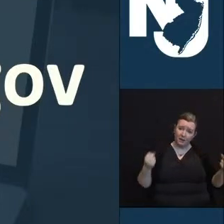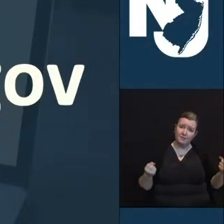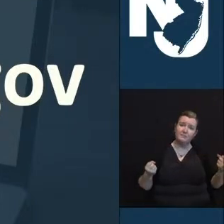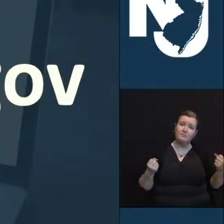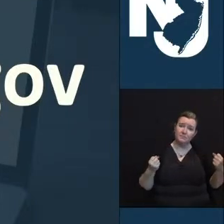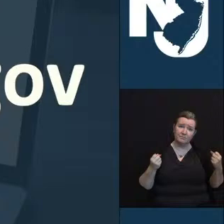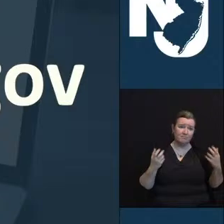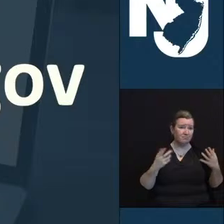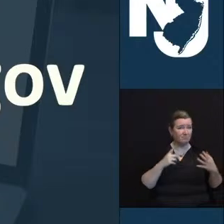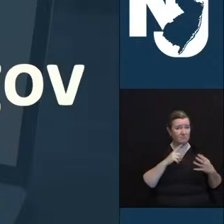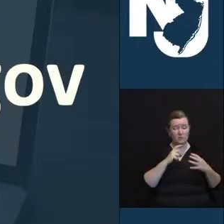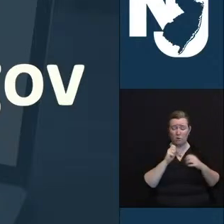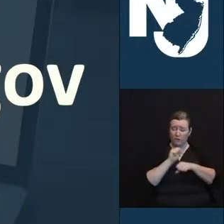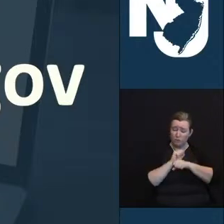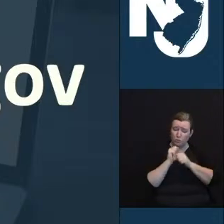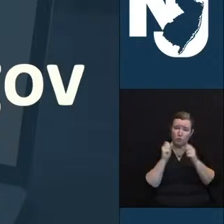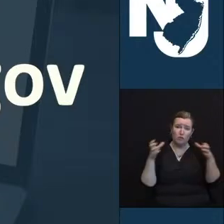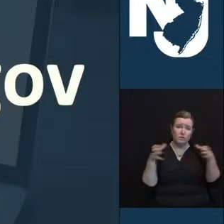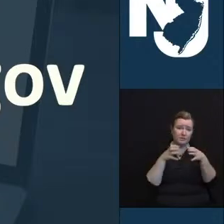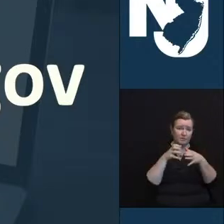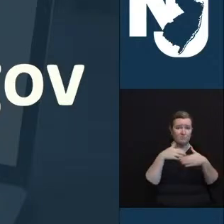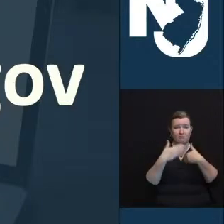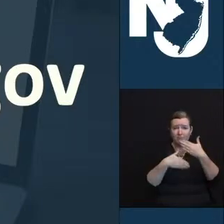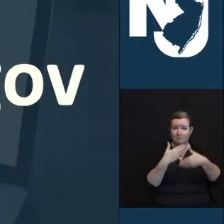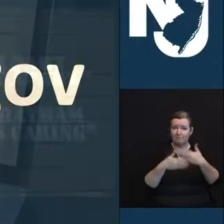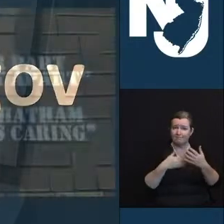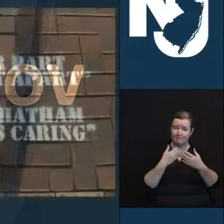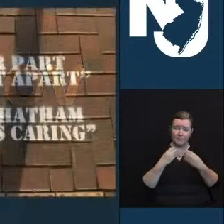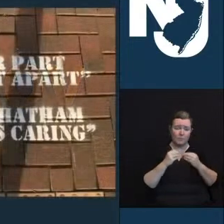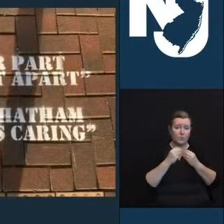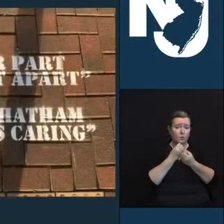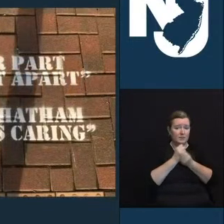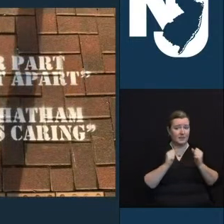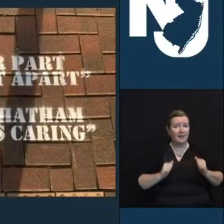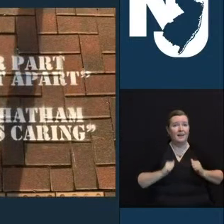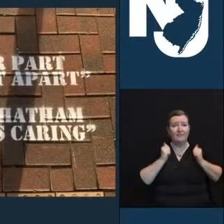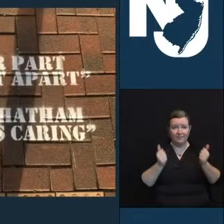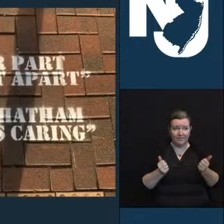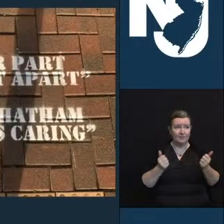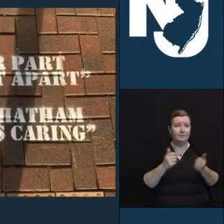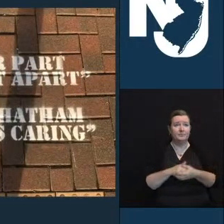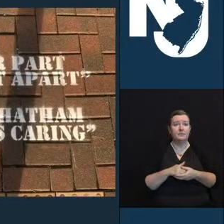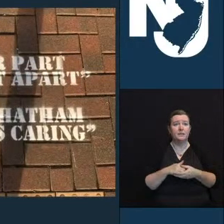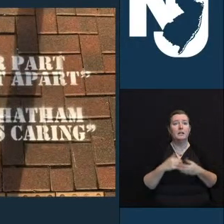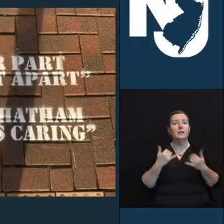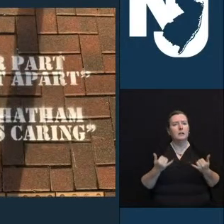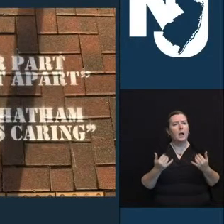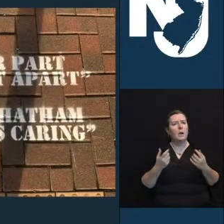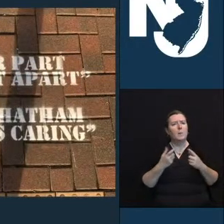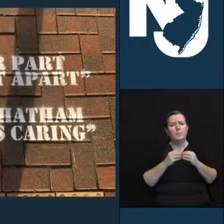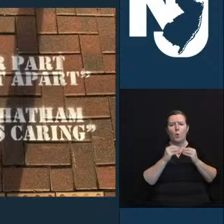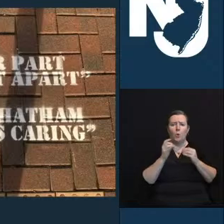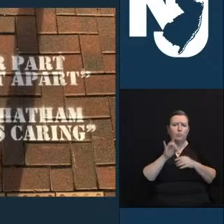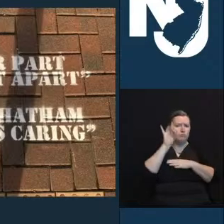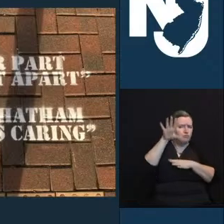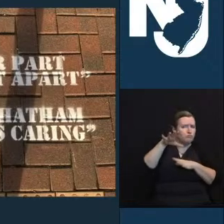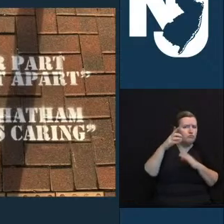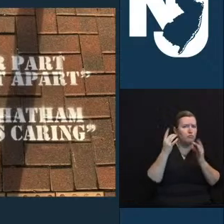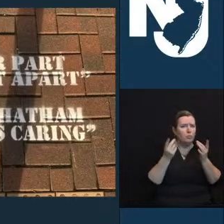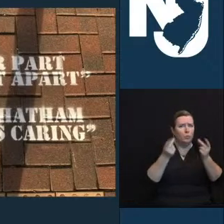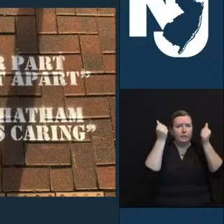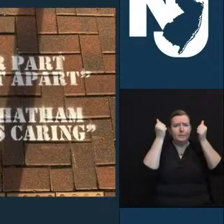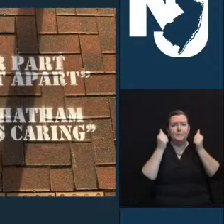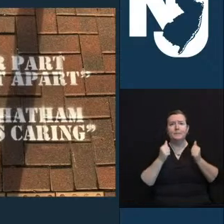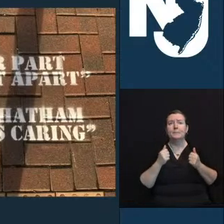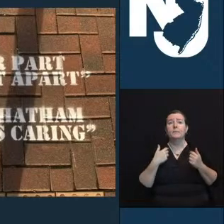together to save lives. So before I wrap up, a couple of quick other points. To that point of saving lives, I want to give a